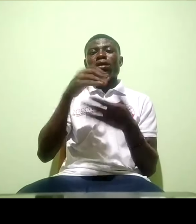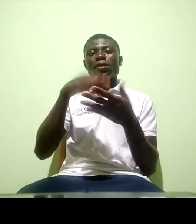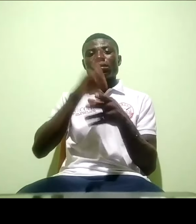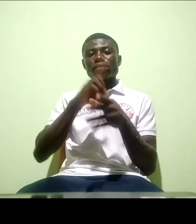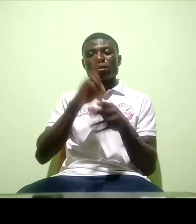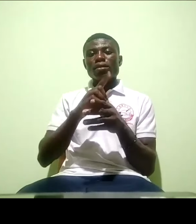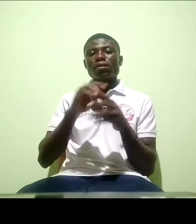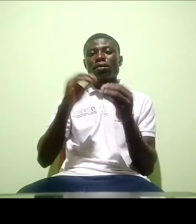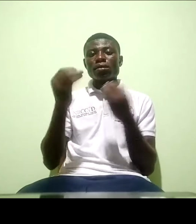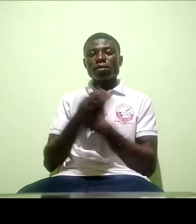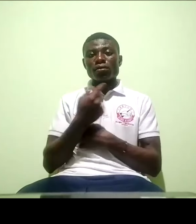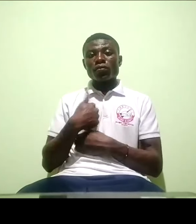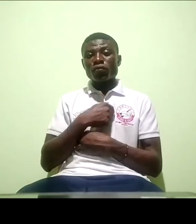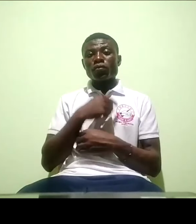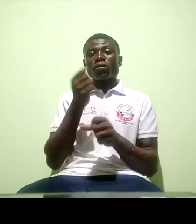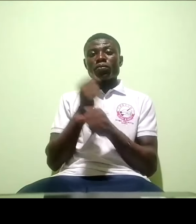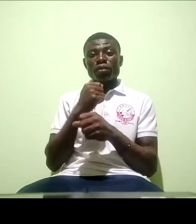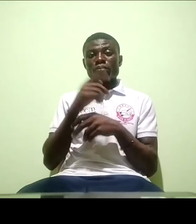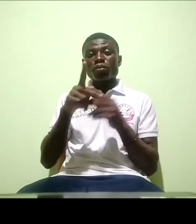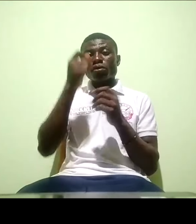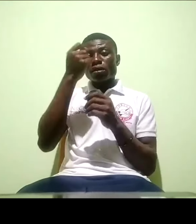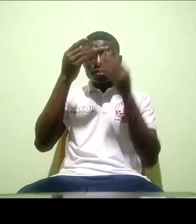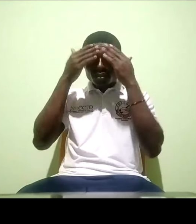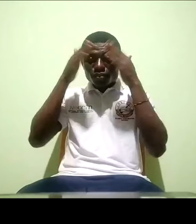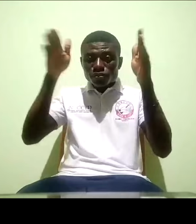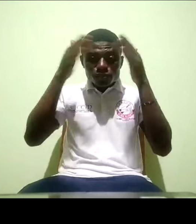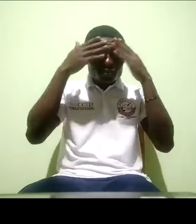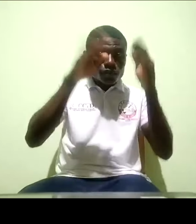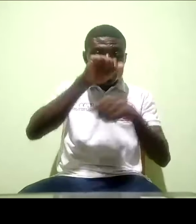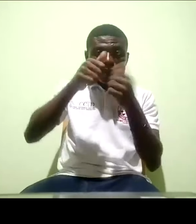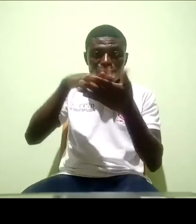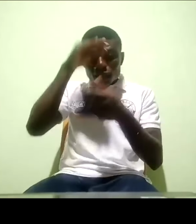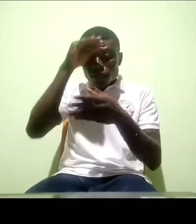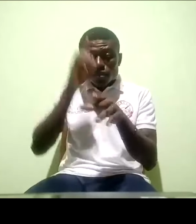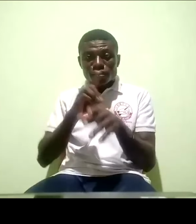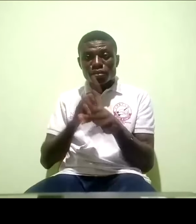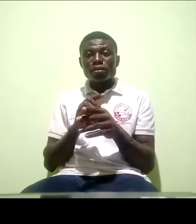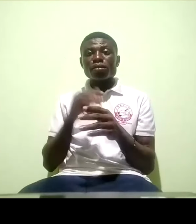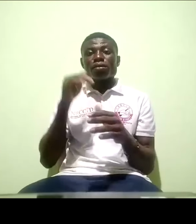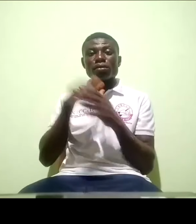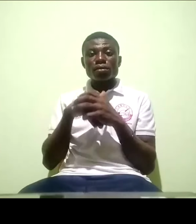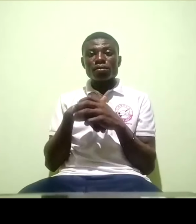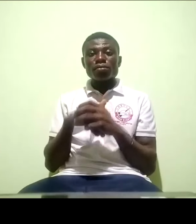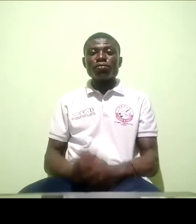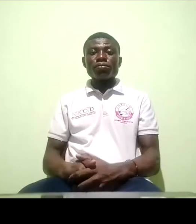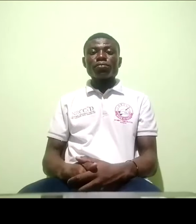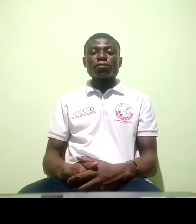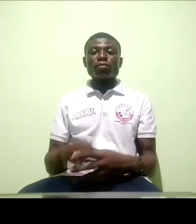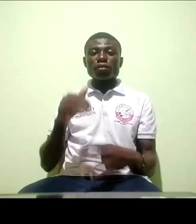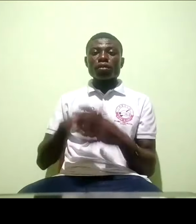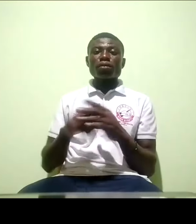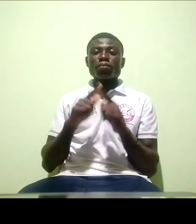are creating awareness about learning disabilities in the biggest community